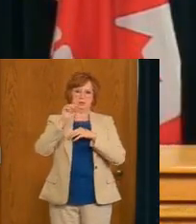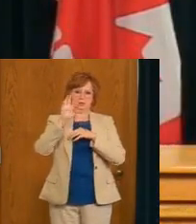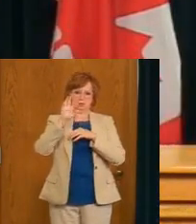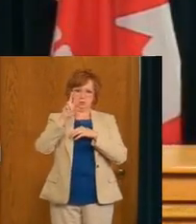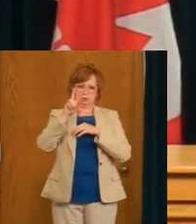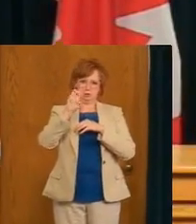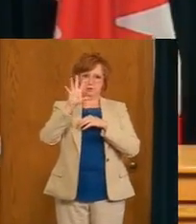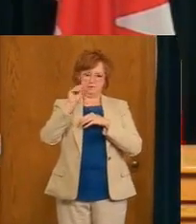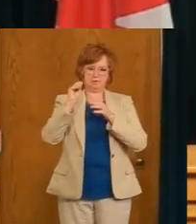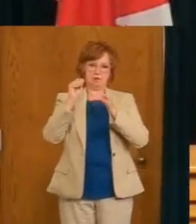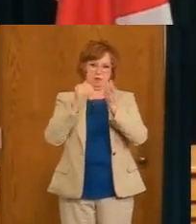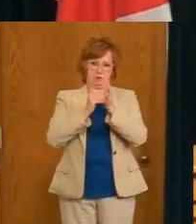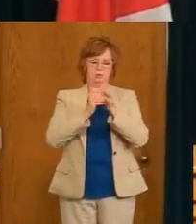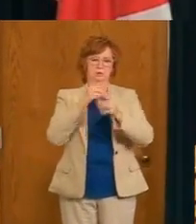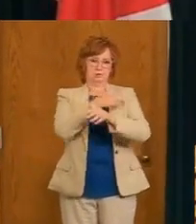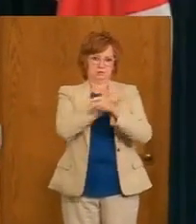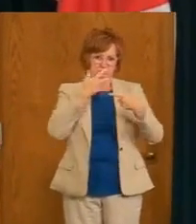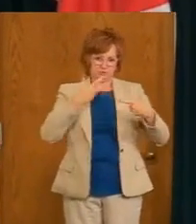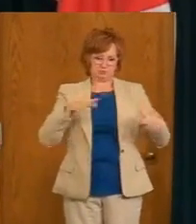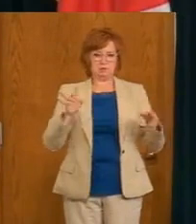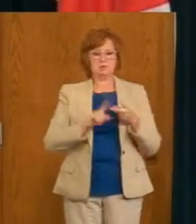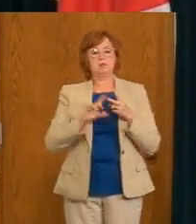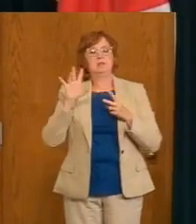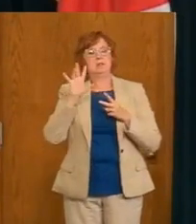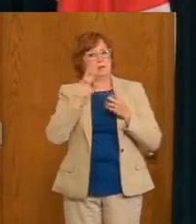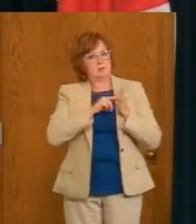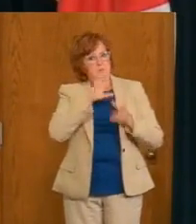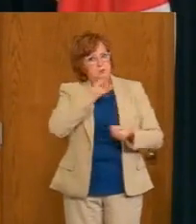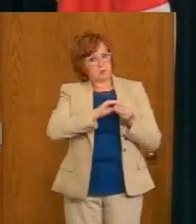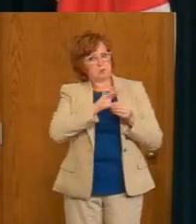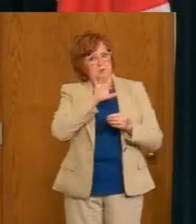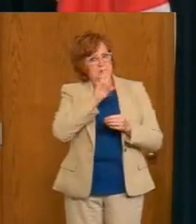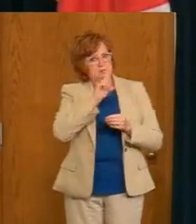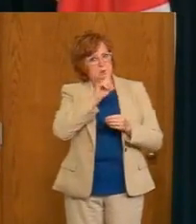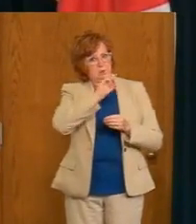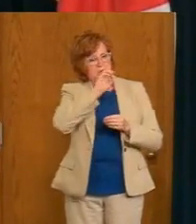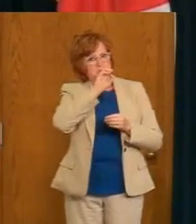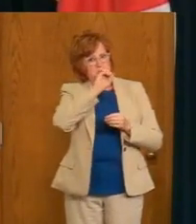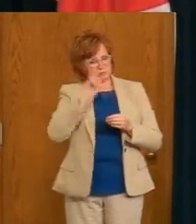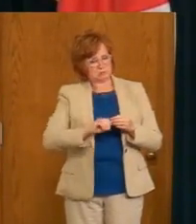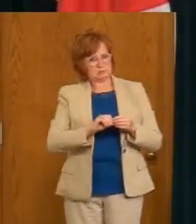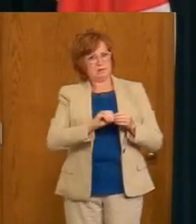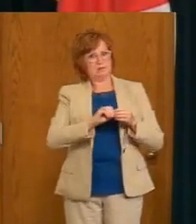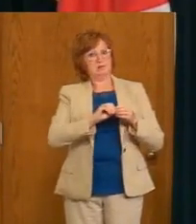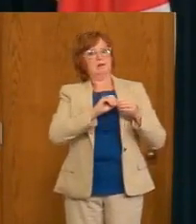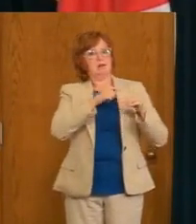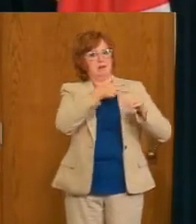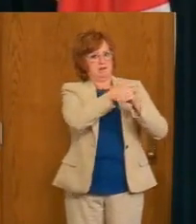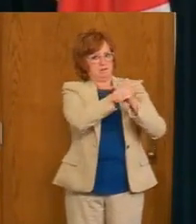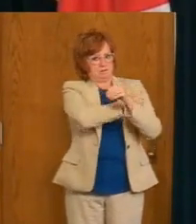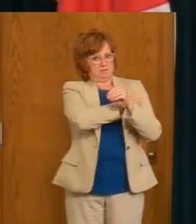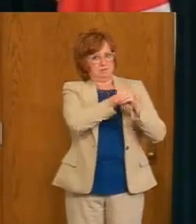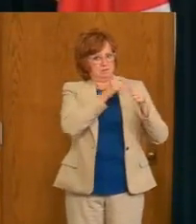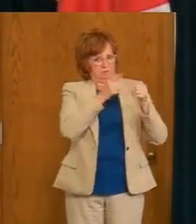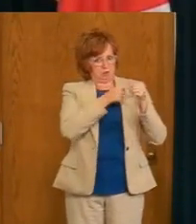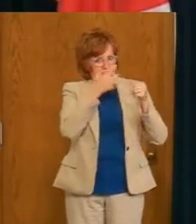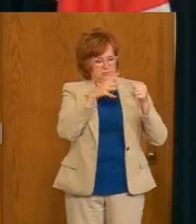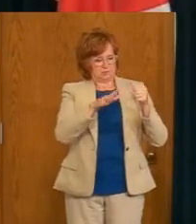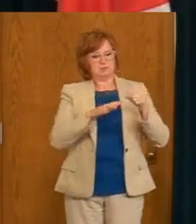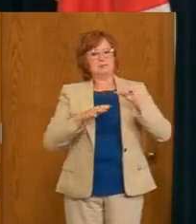71% of all eligible residents have now received their first shot, and 50%, about half of all of those residents